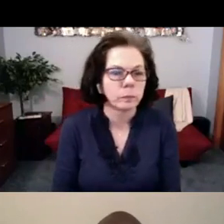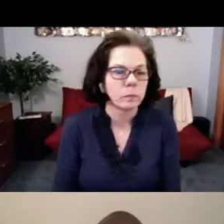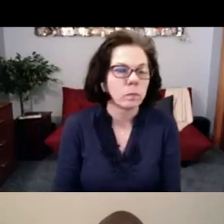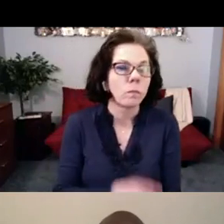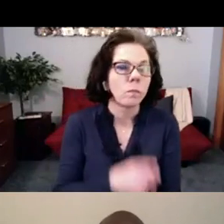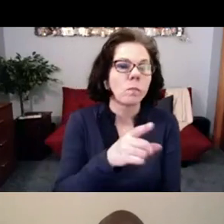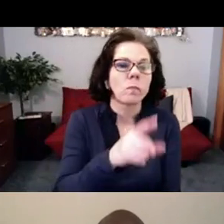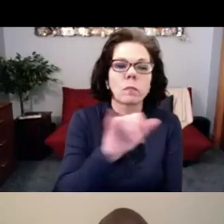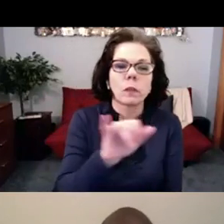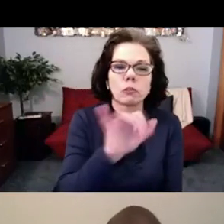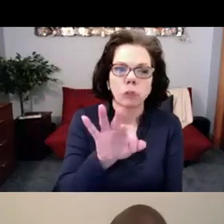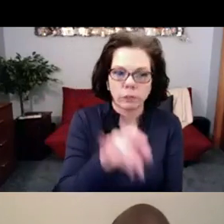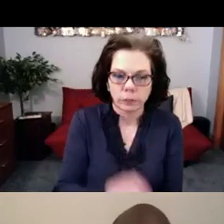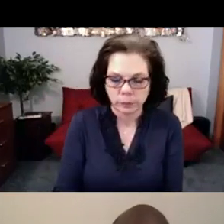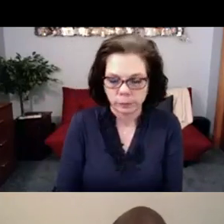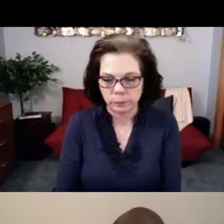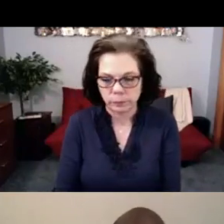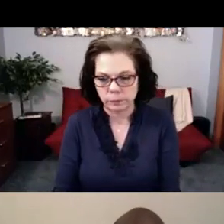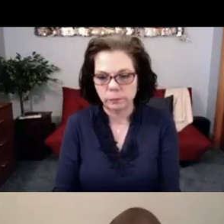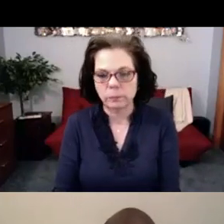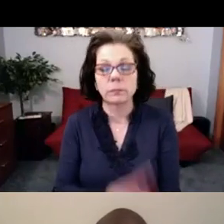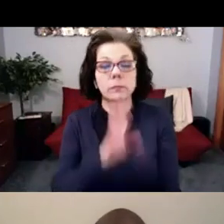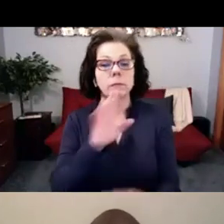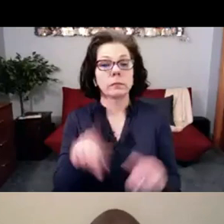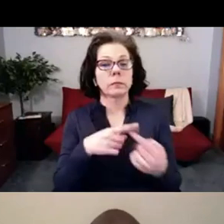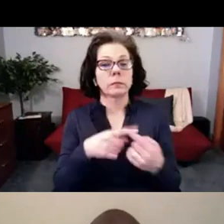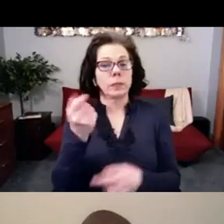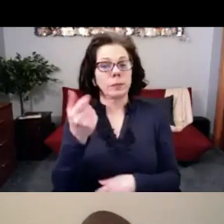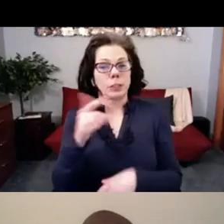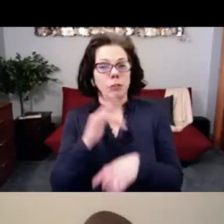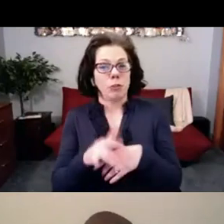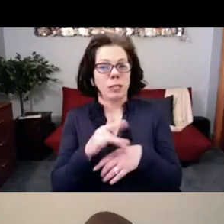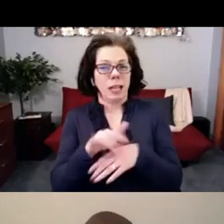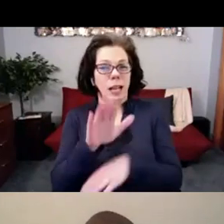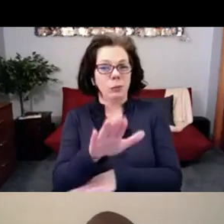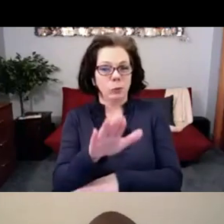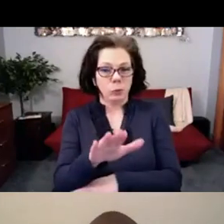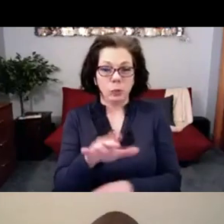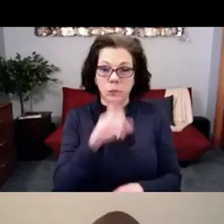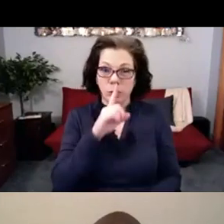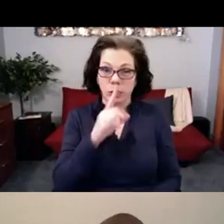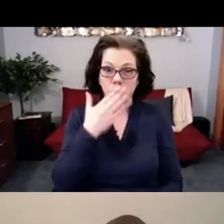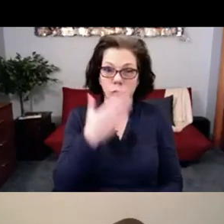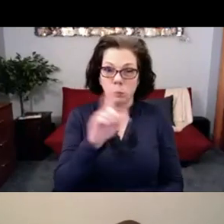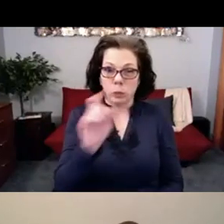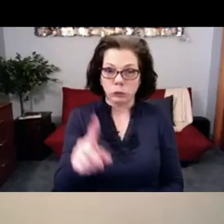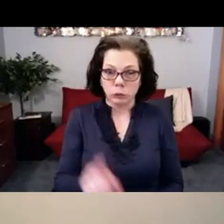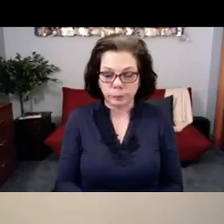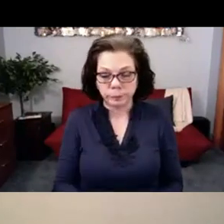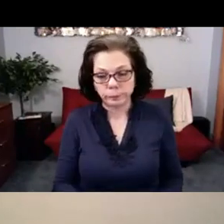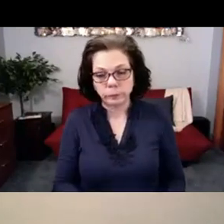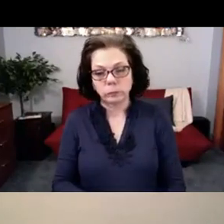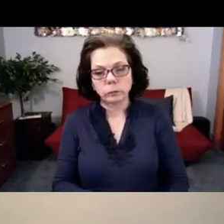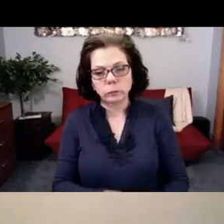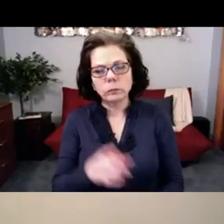in our first forum earlier this afternoon, and I think it was a really good question to go over